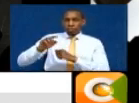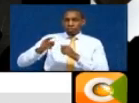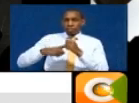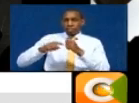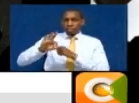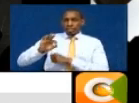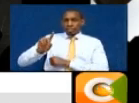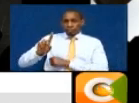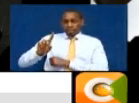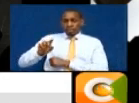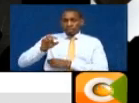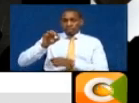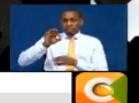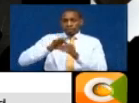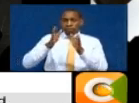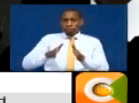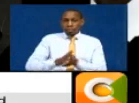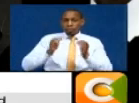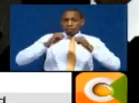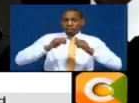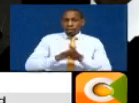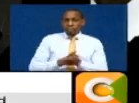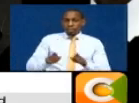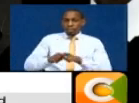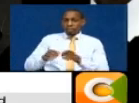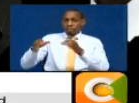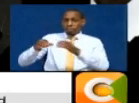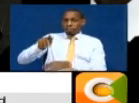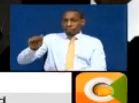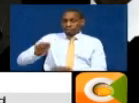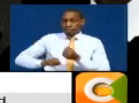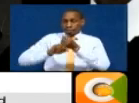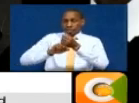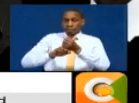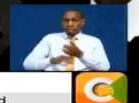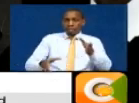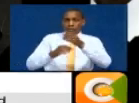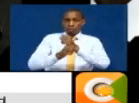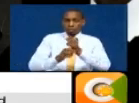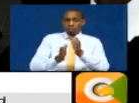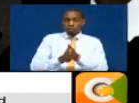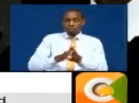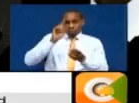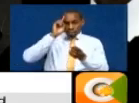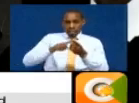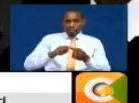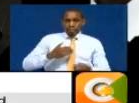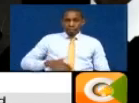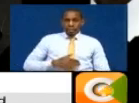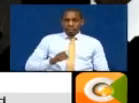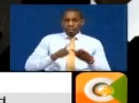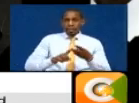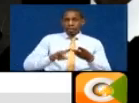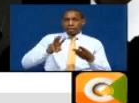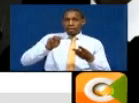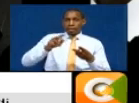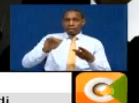582,631 registered voters. In the agreement, Kingi's party will also be supported by the coalition in the race for Malindi,